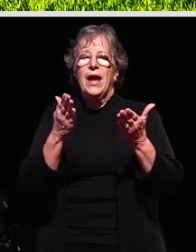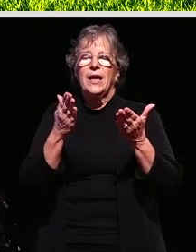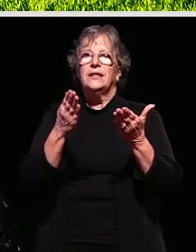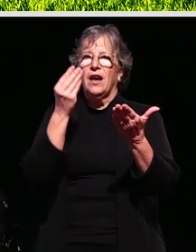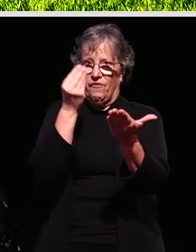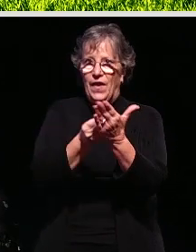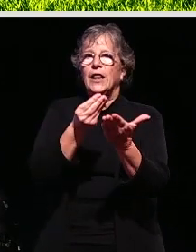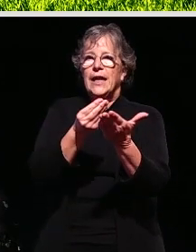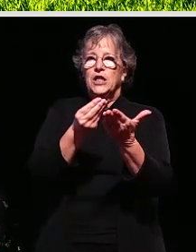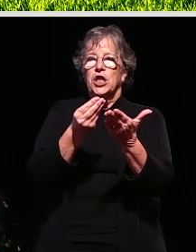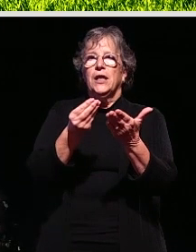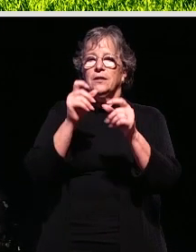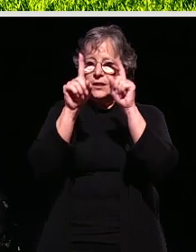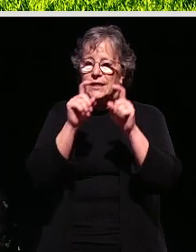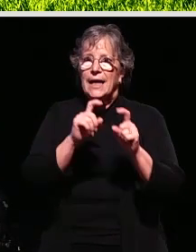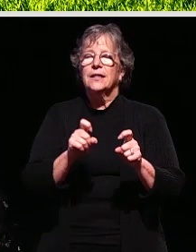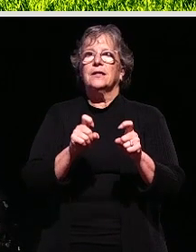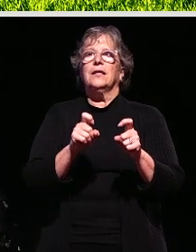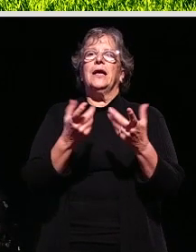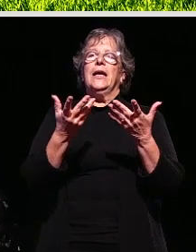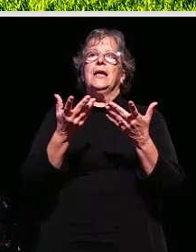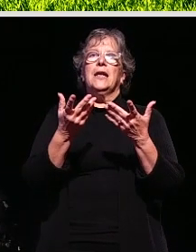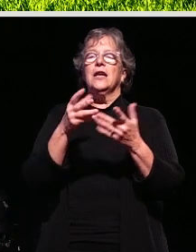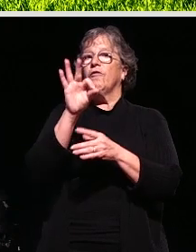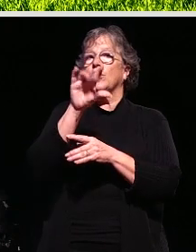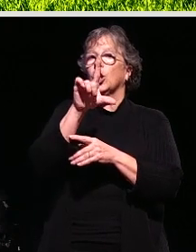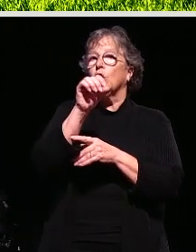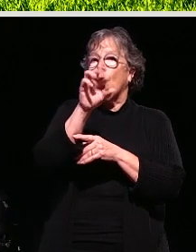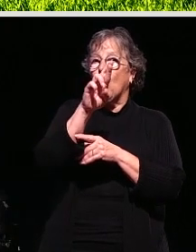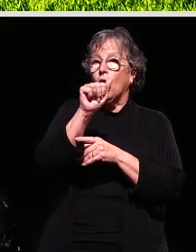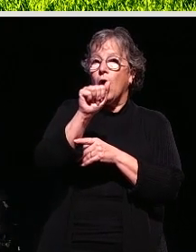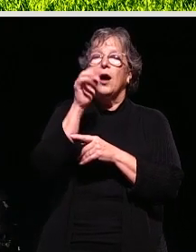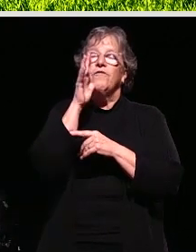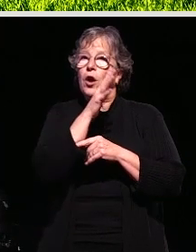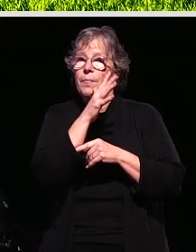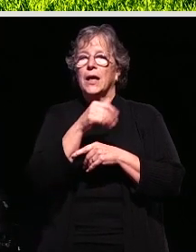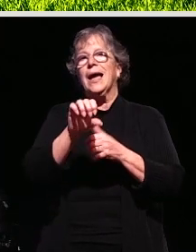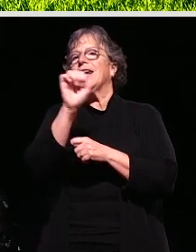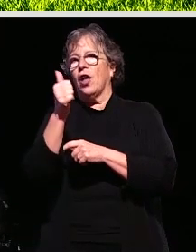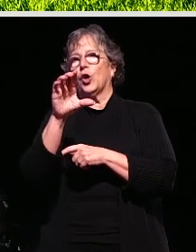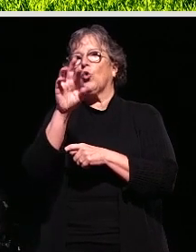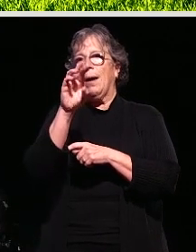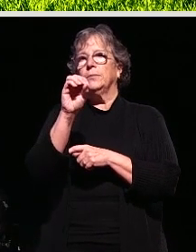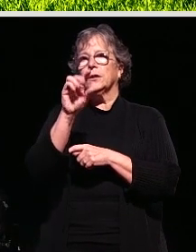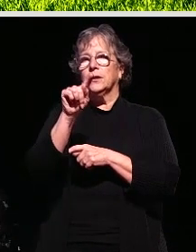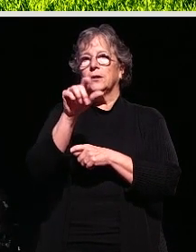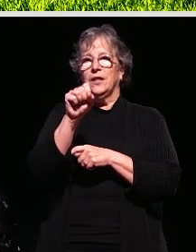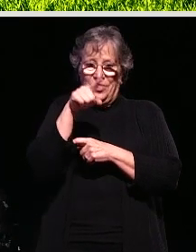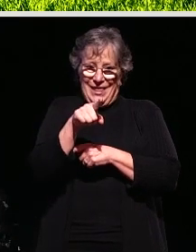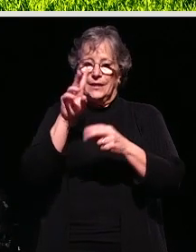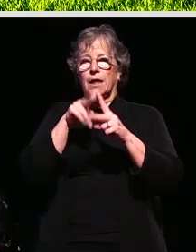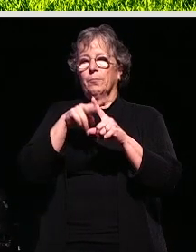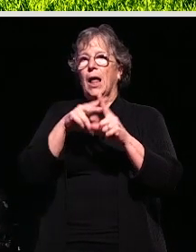market applications in floriculture and other niche crops in the vertical farming space that we could apply to.